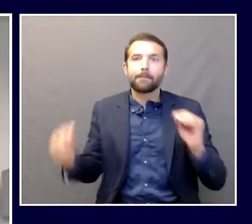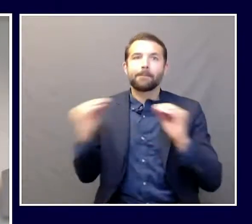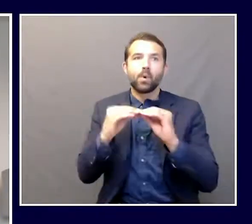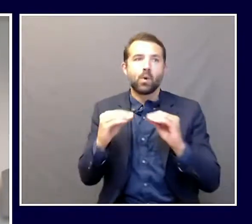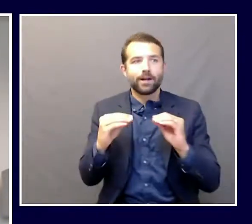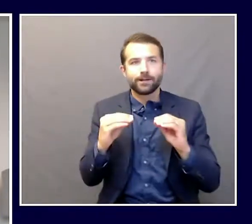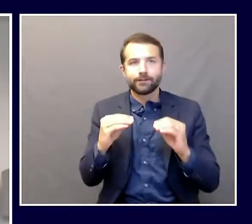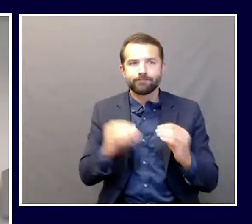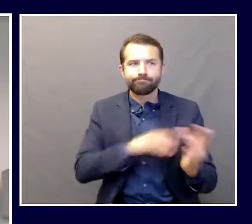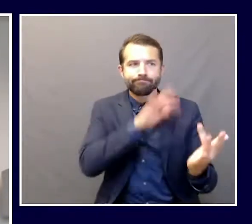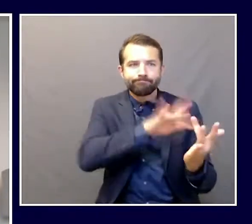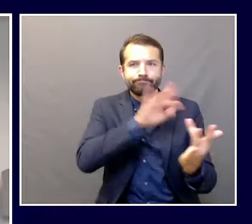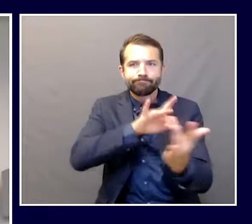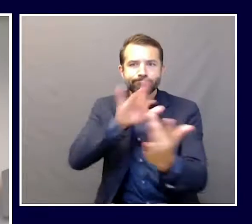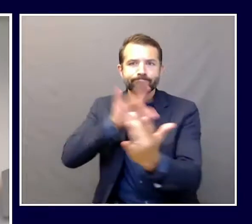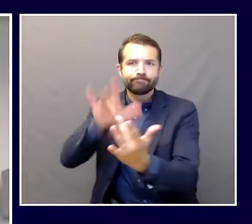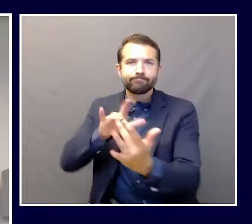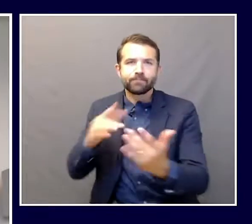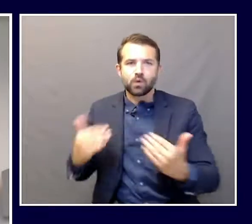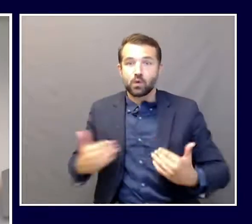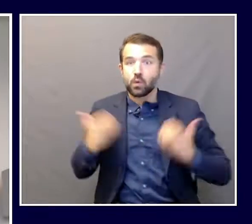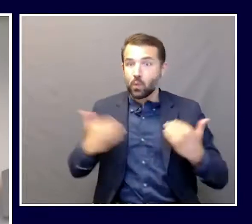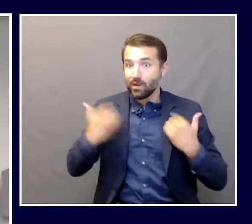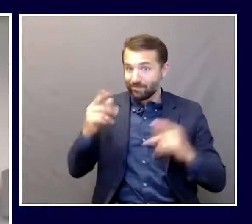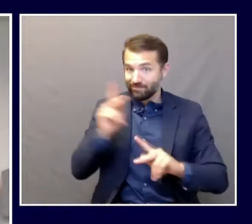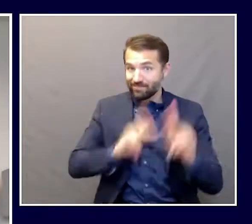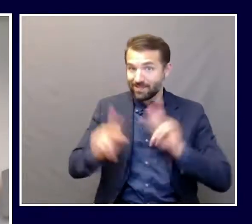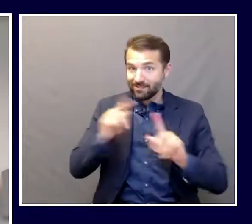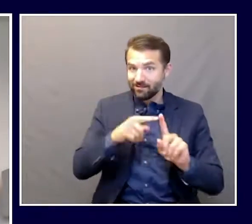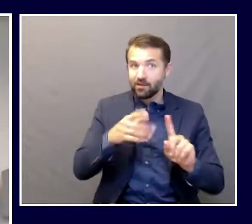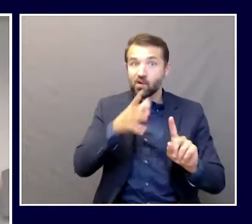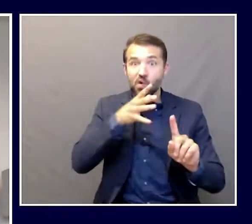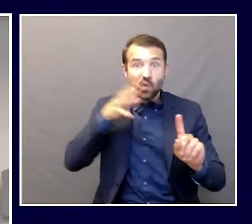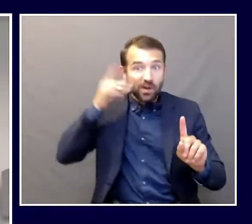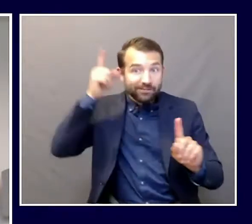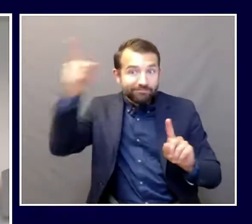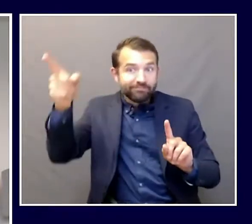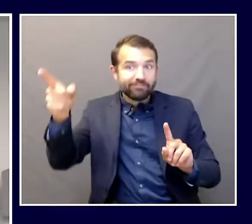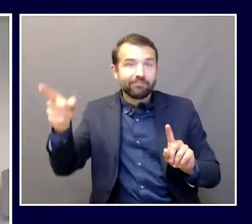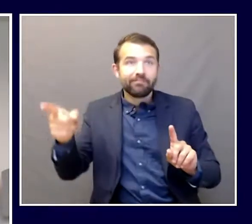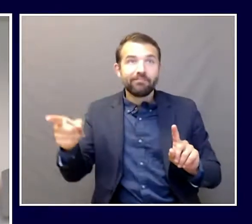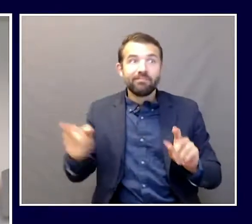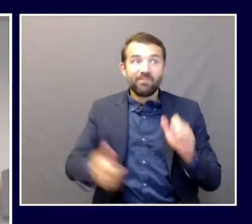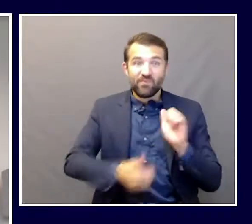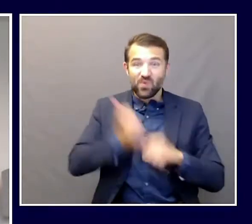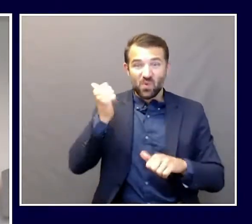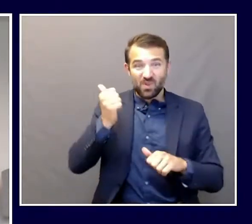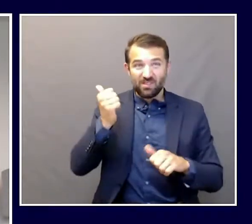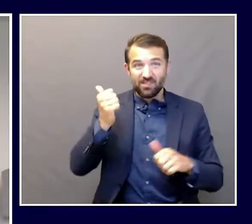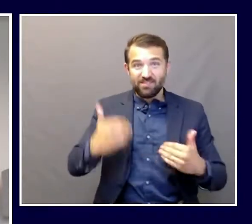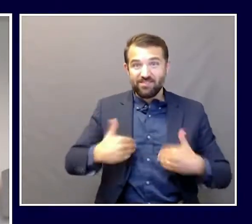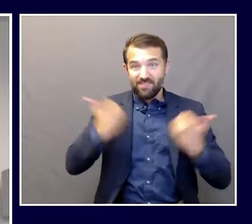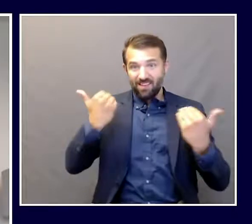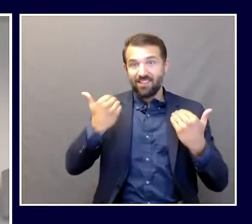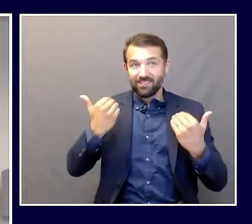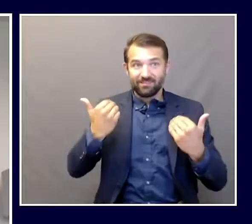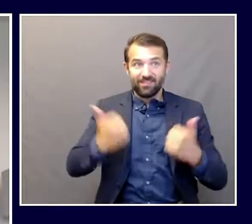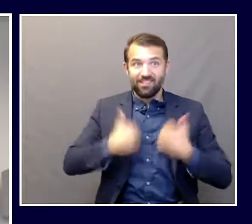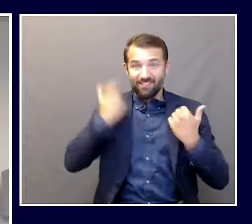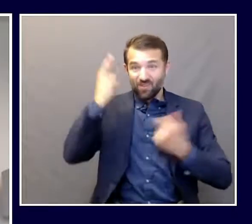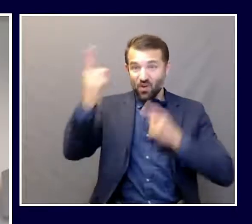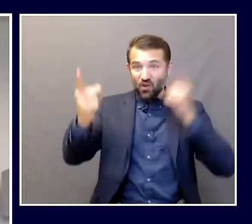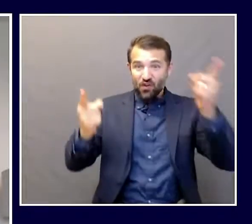younger rural populations, younger rural men in particular. But I don't want to stop the analysis there.